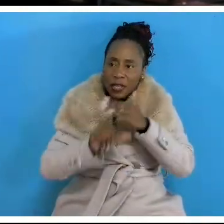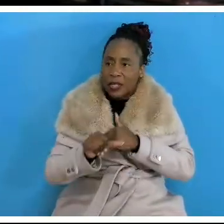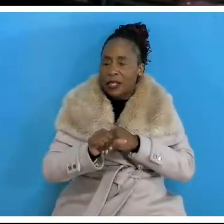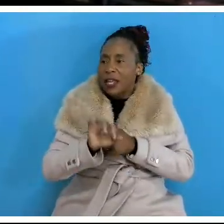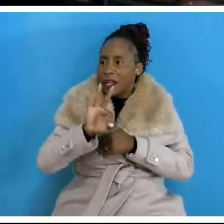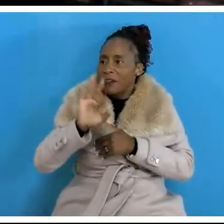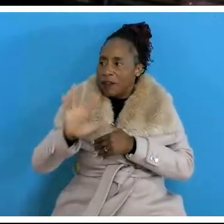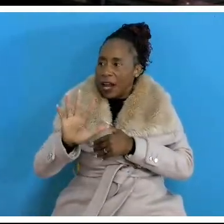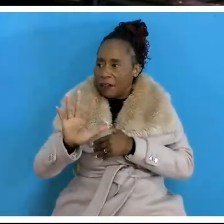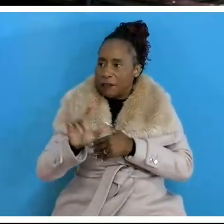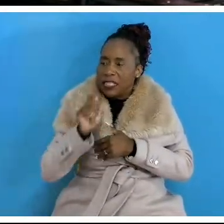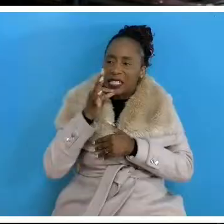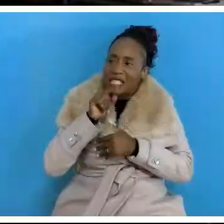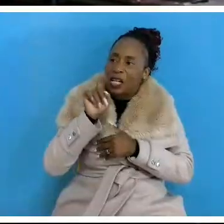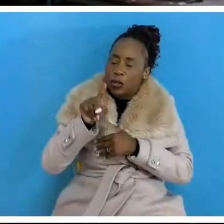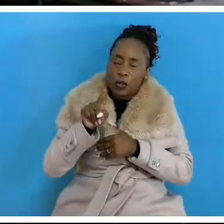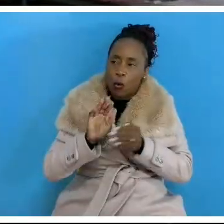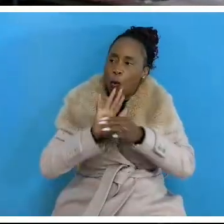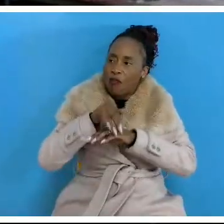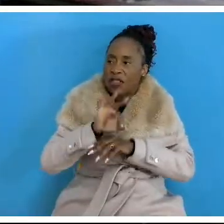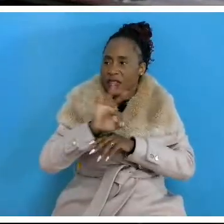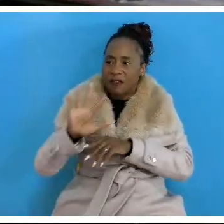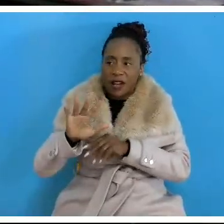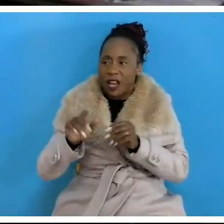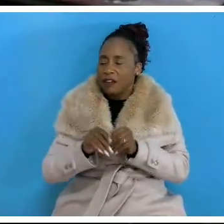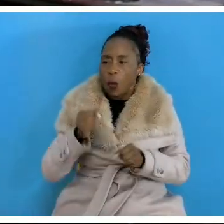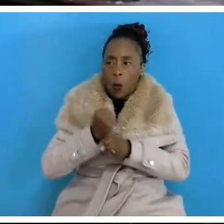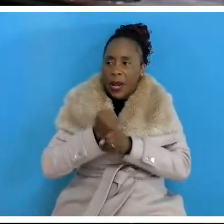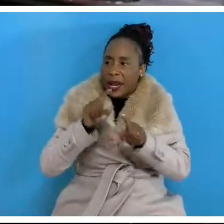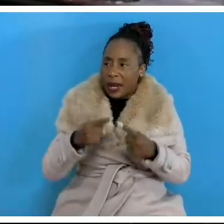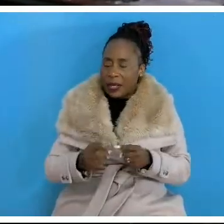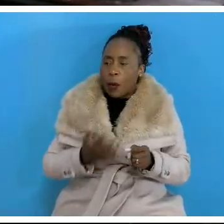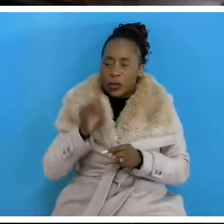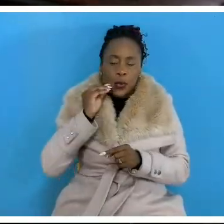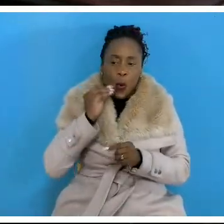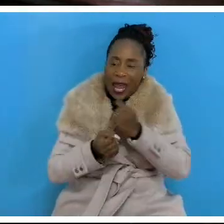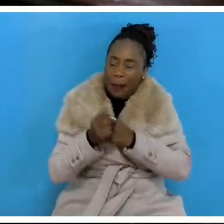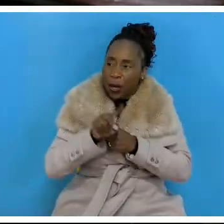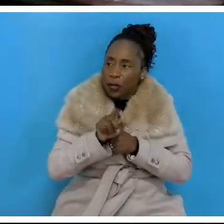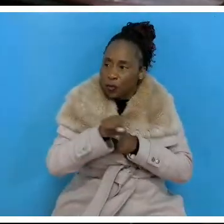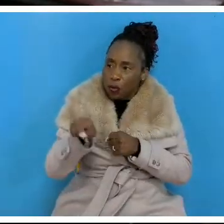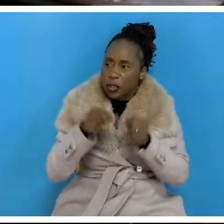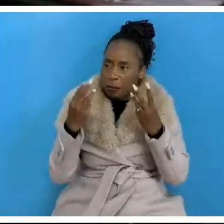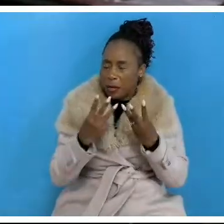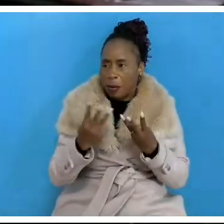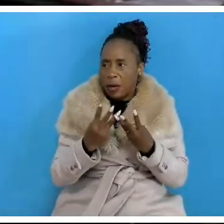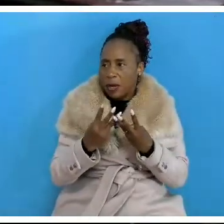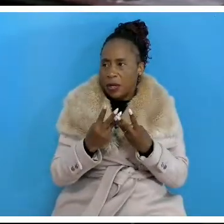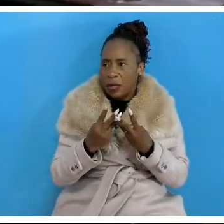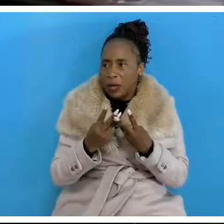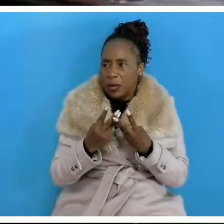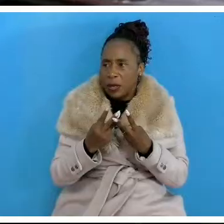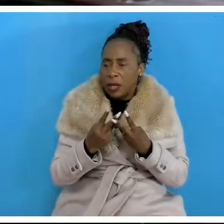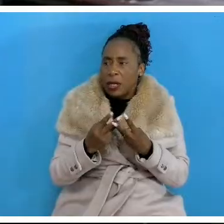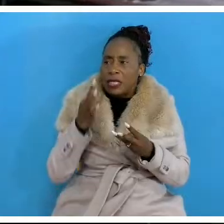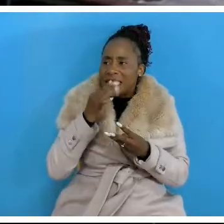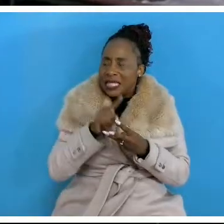anymore. So I want to know, what happens to those people? Do you know this? I like to call it